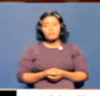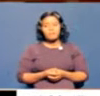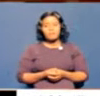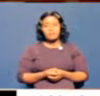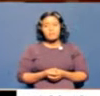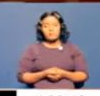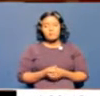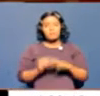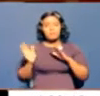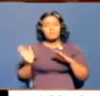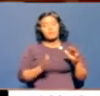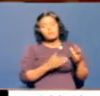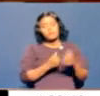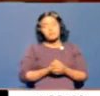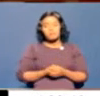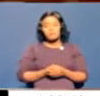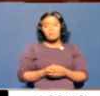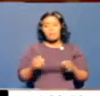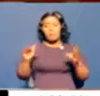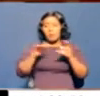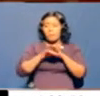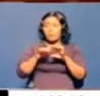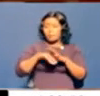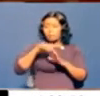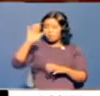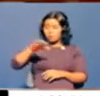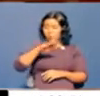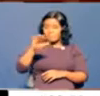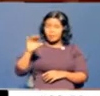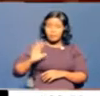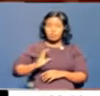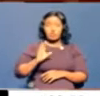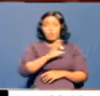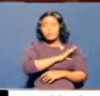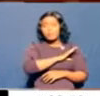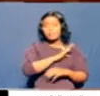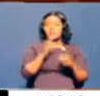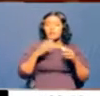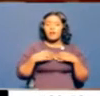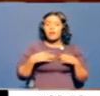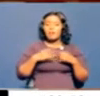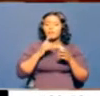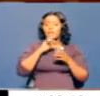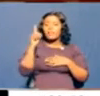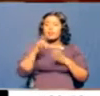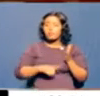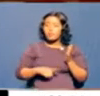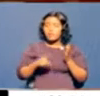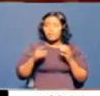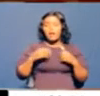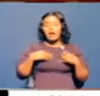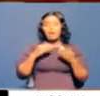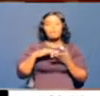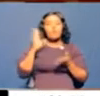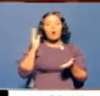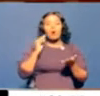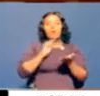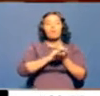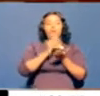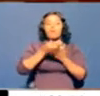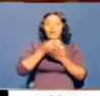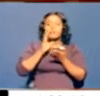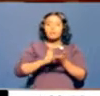Members of the Parliamentary Committee on Constituencies Development have called for allocation of more funds to the